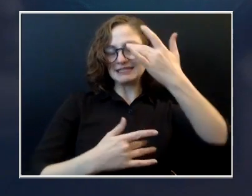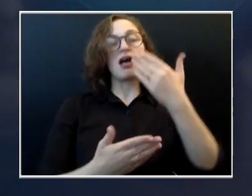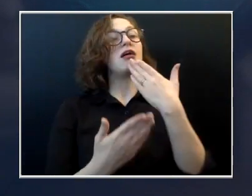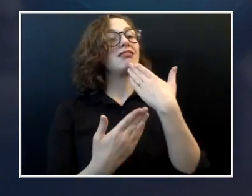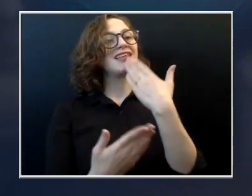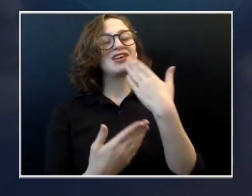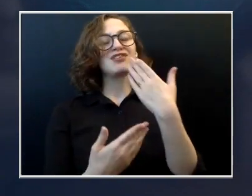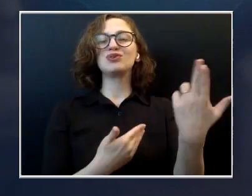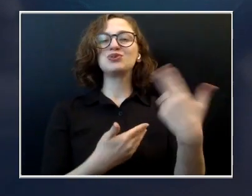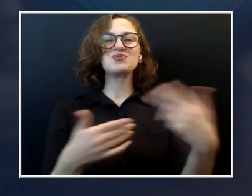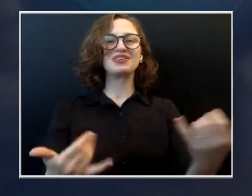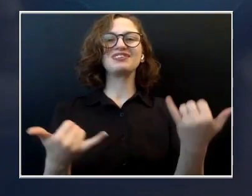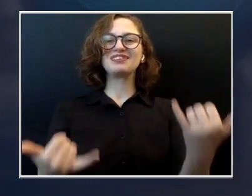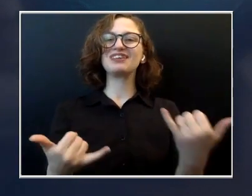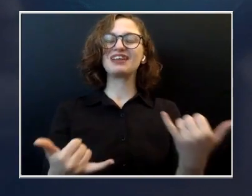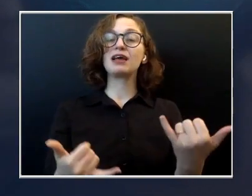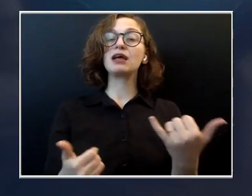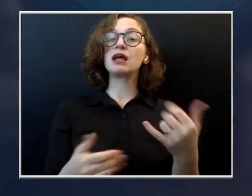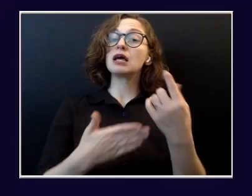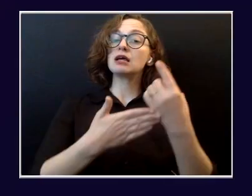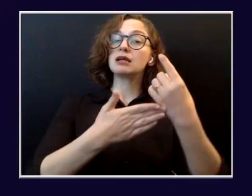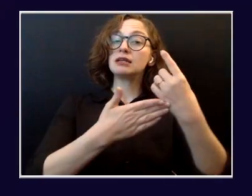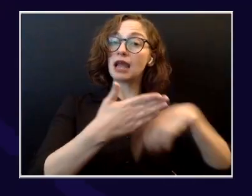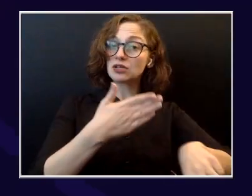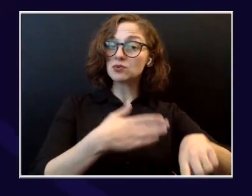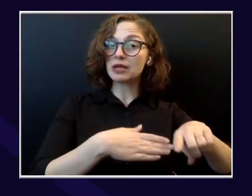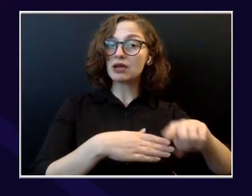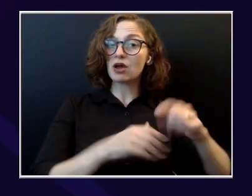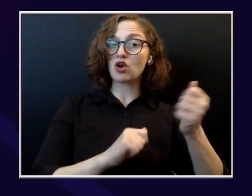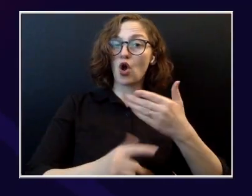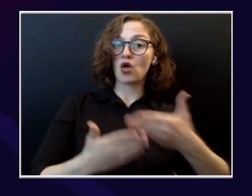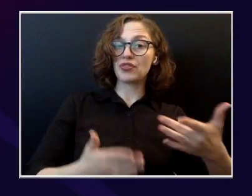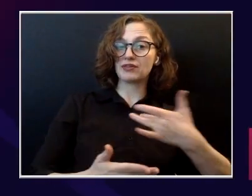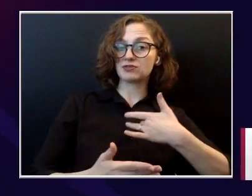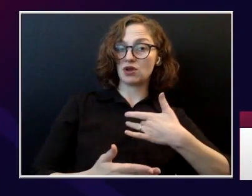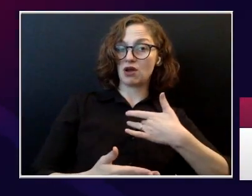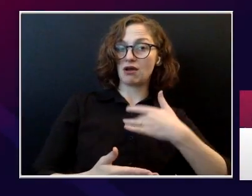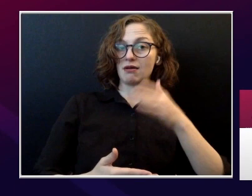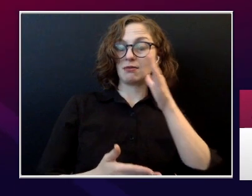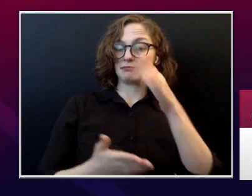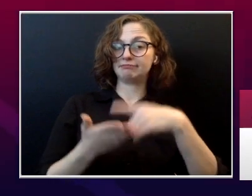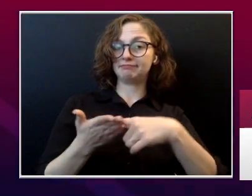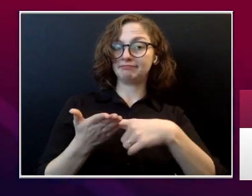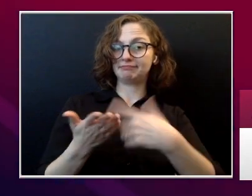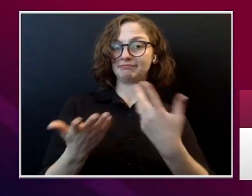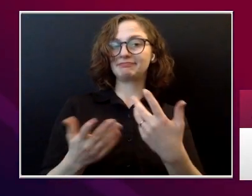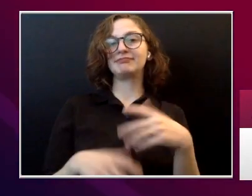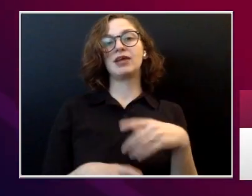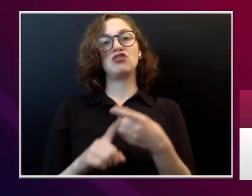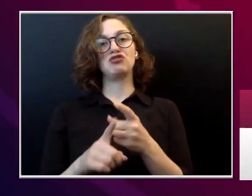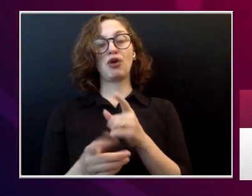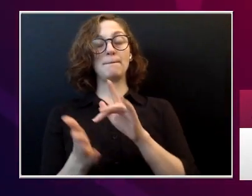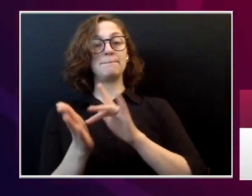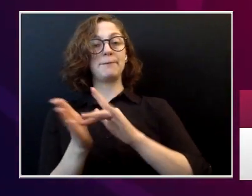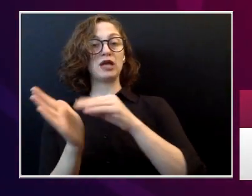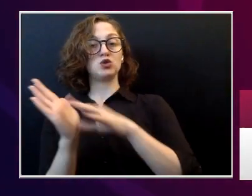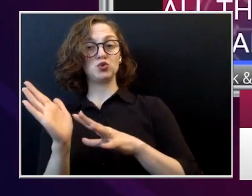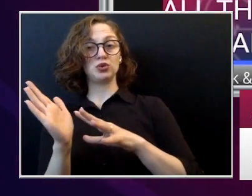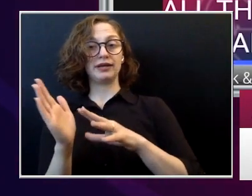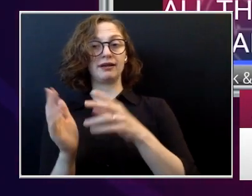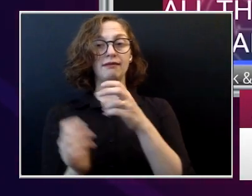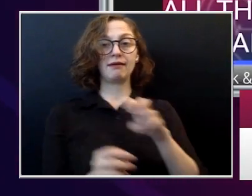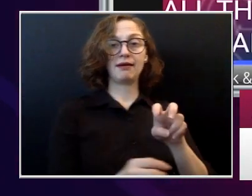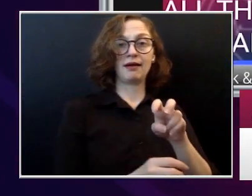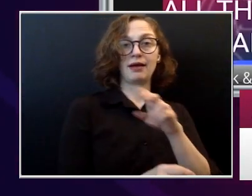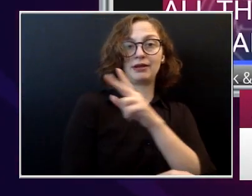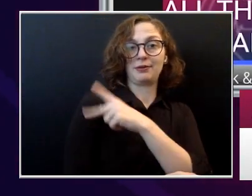Coming up next week on All Things Heart, from med student to patient, back to thoracic surgeon